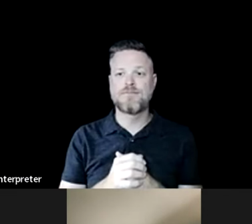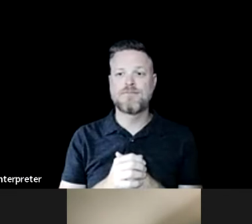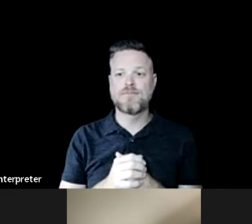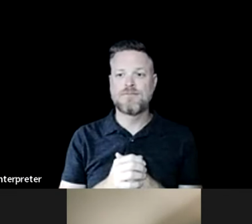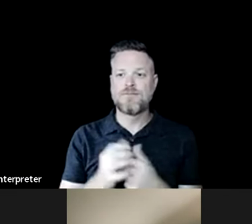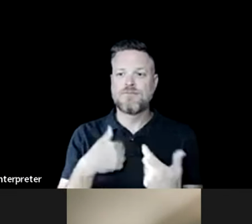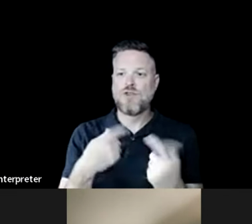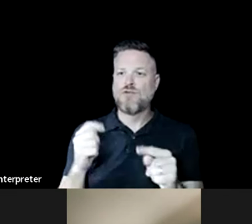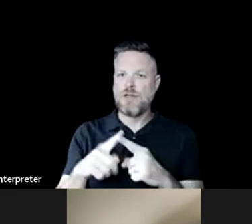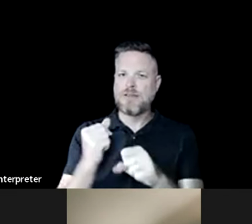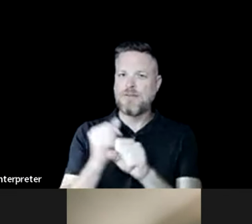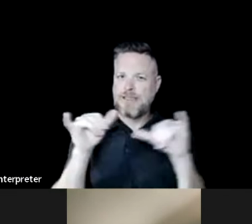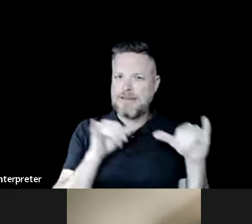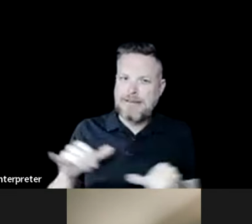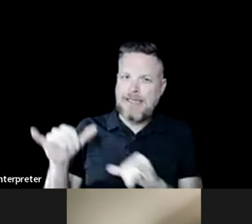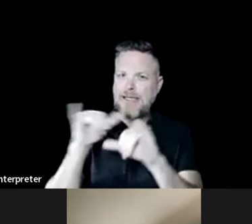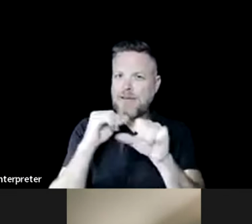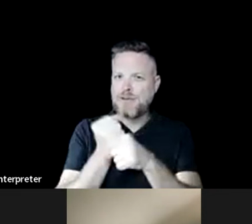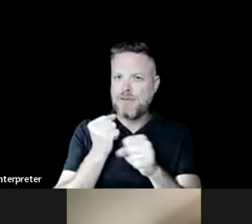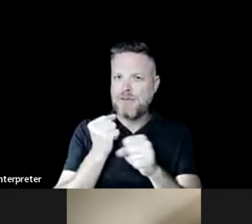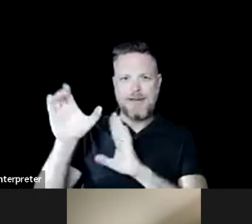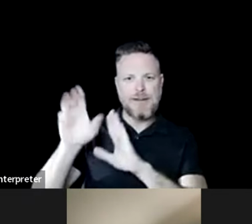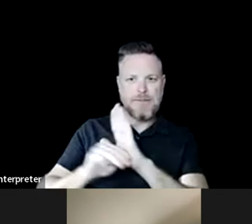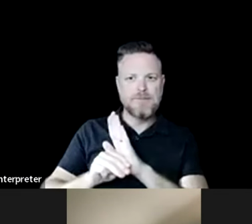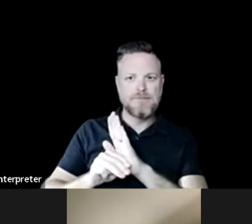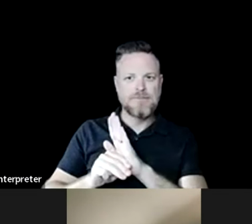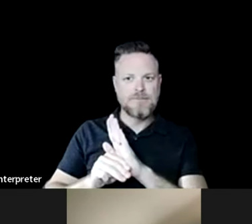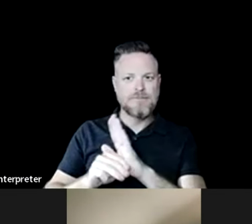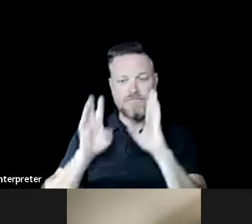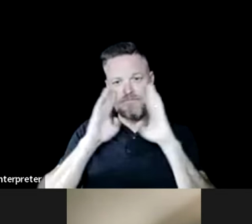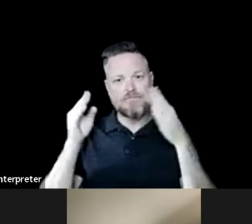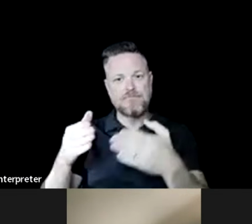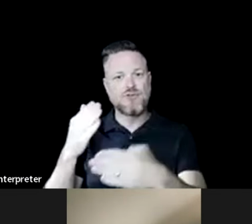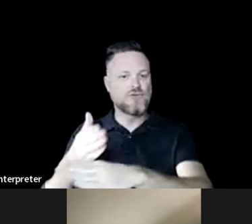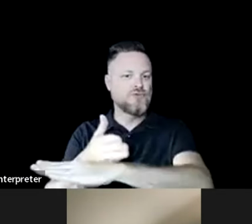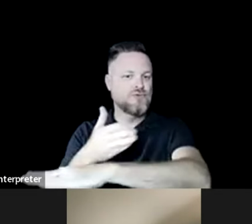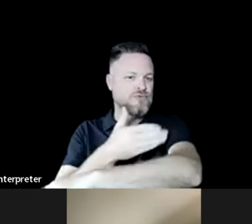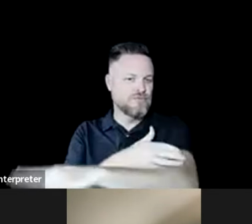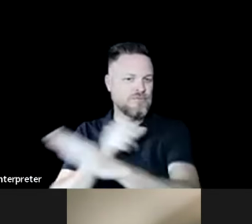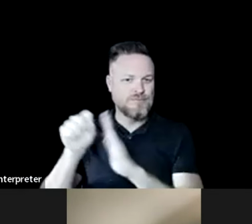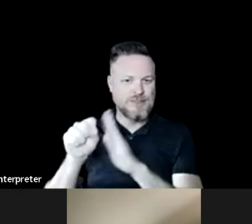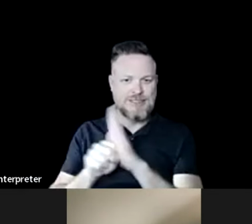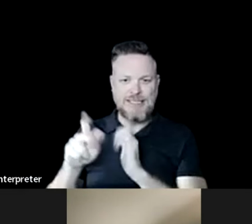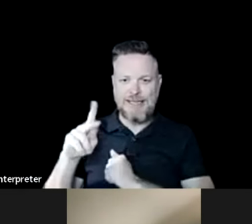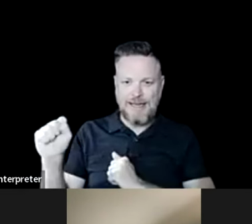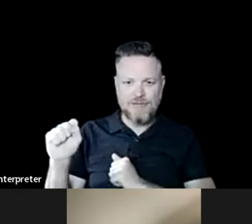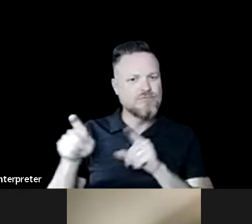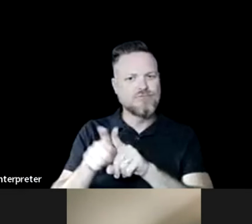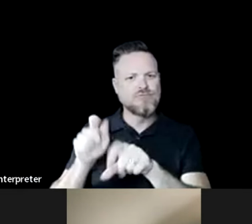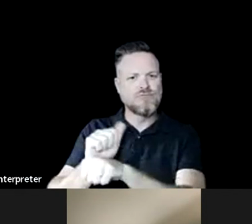create standards and curriculum here that doesn't exist in the state of Kansas, as well as work on